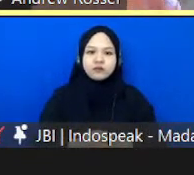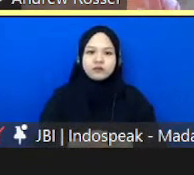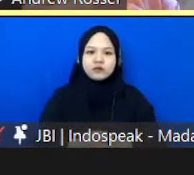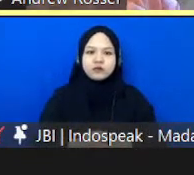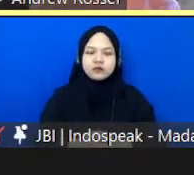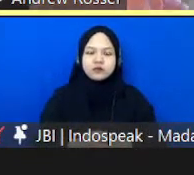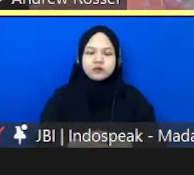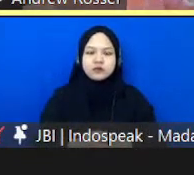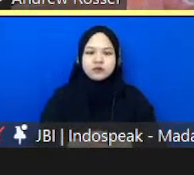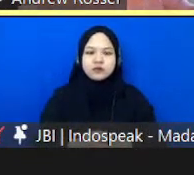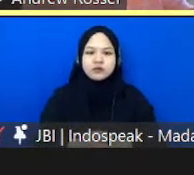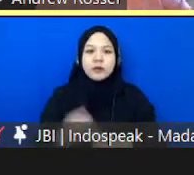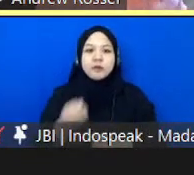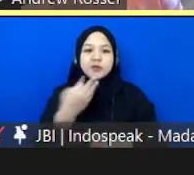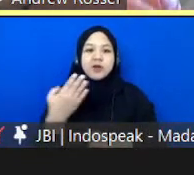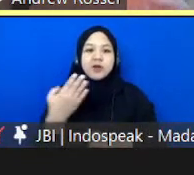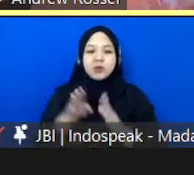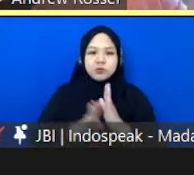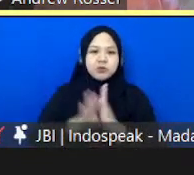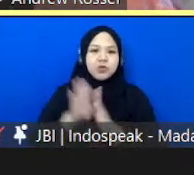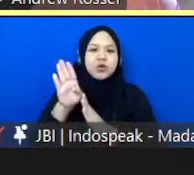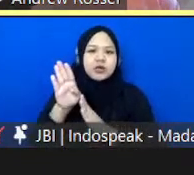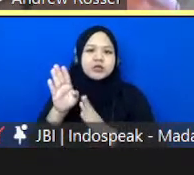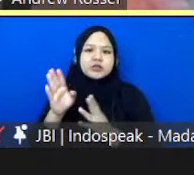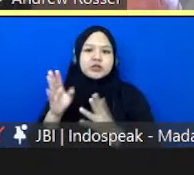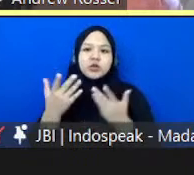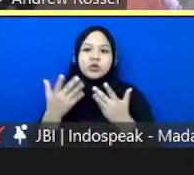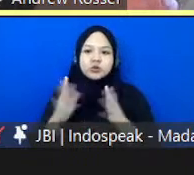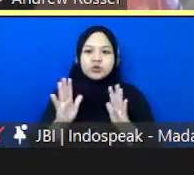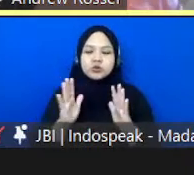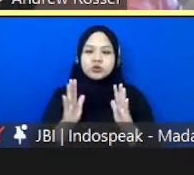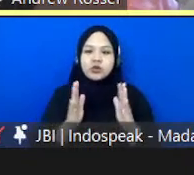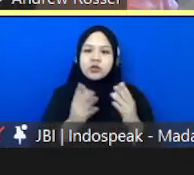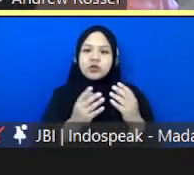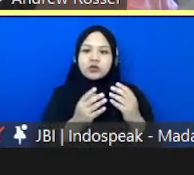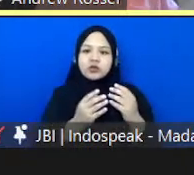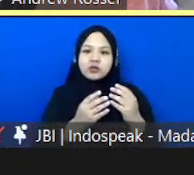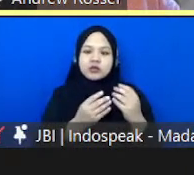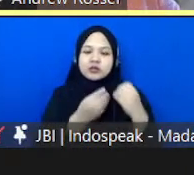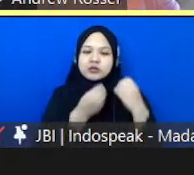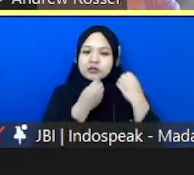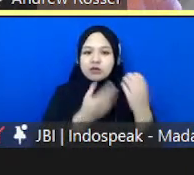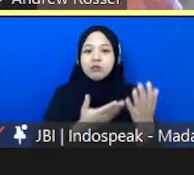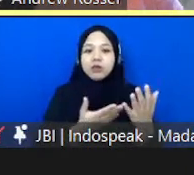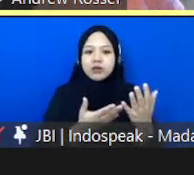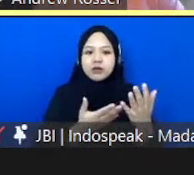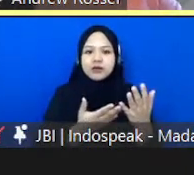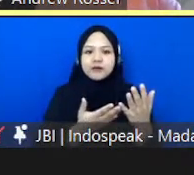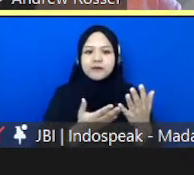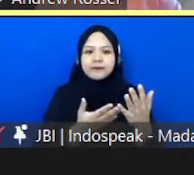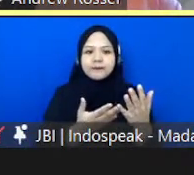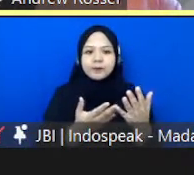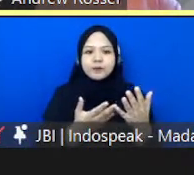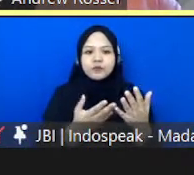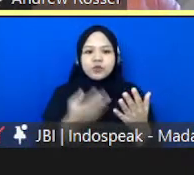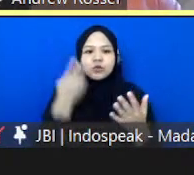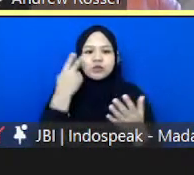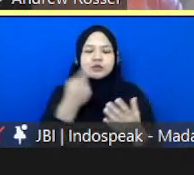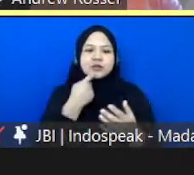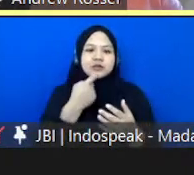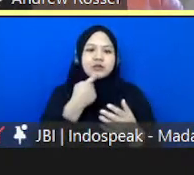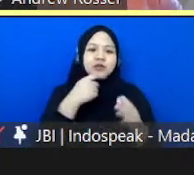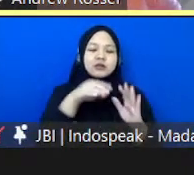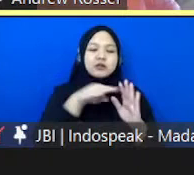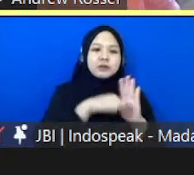lack of progress or stymied progress vis-a-vis the right to health in a range of other sort of health policy areas, such